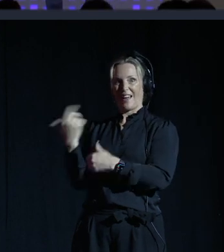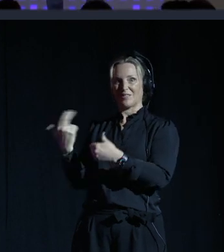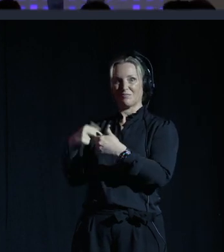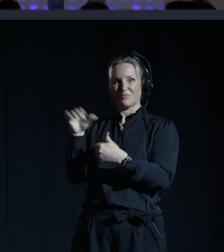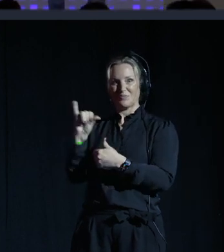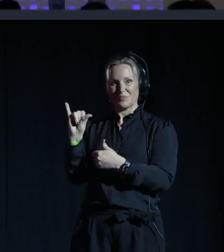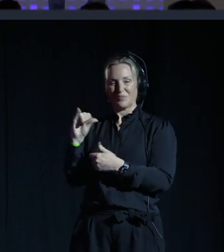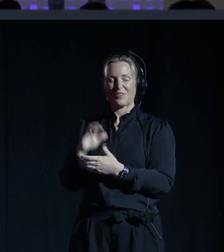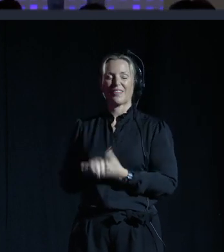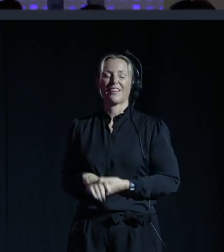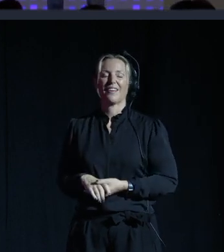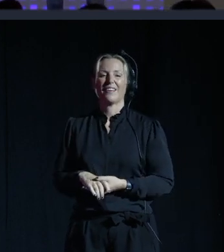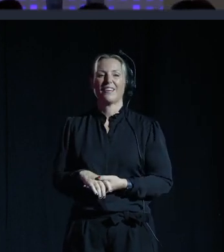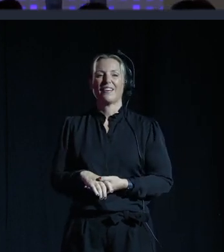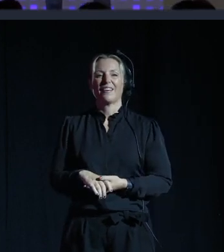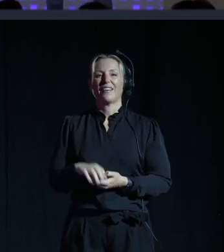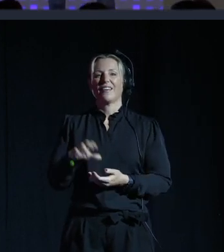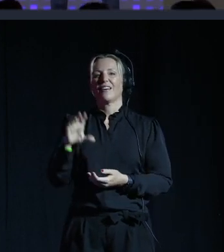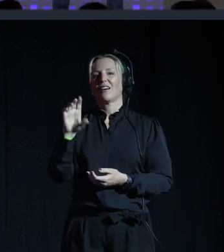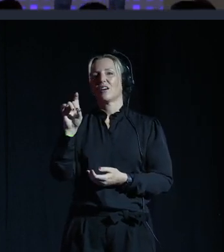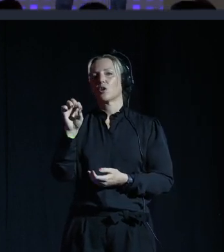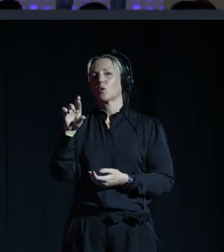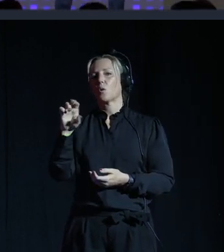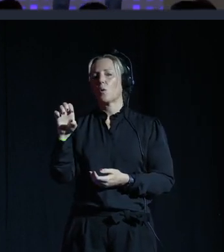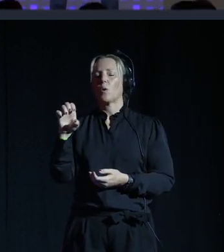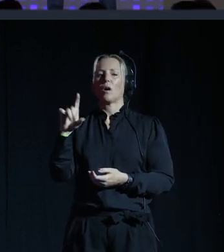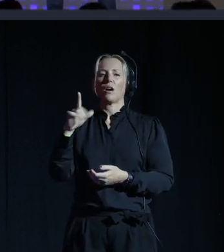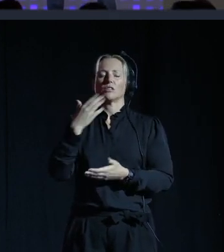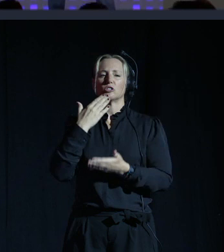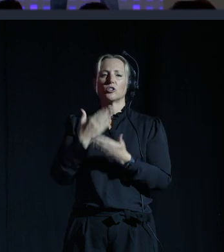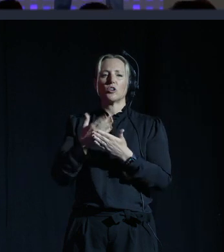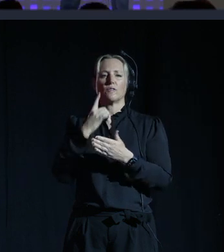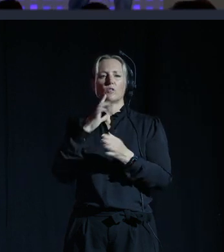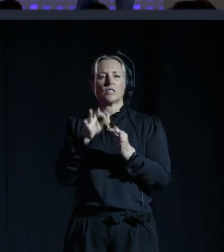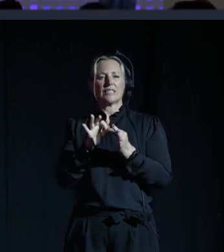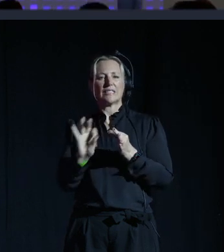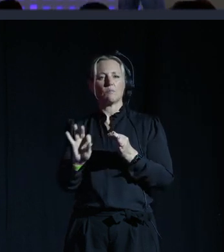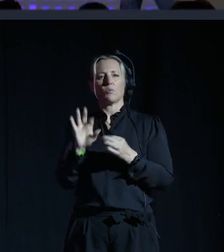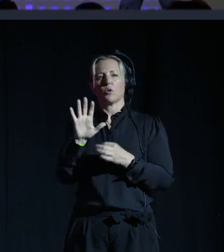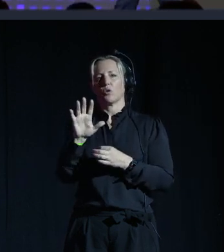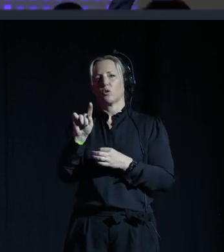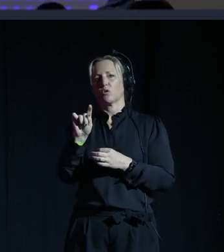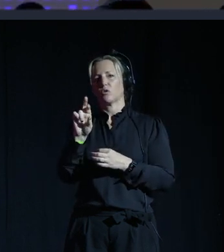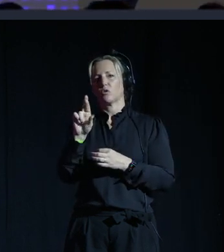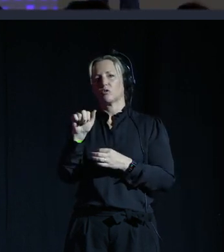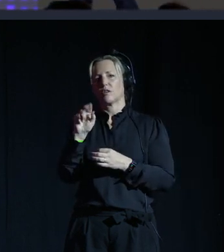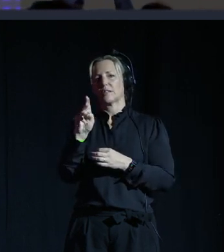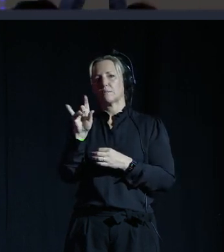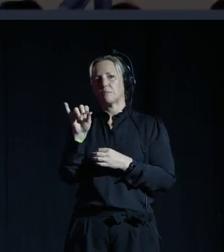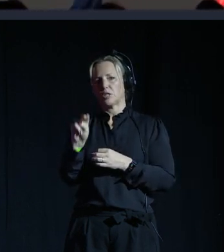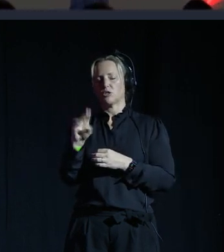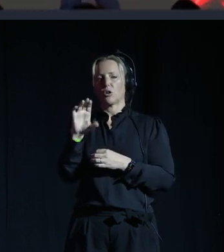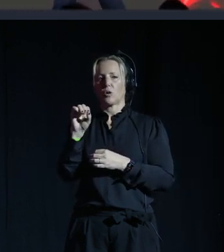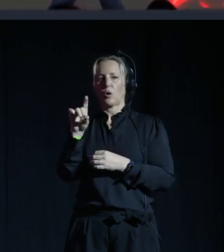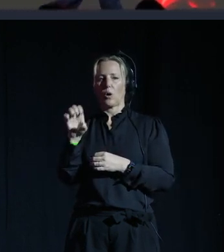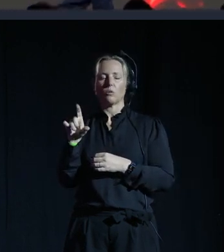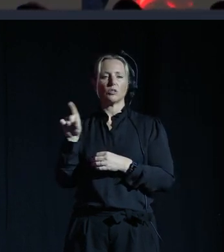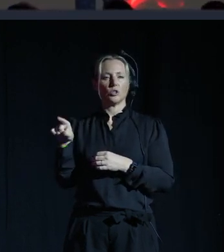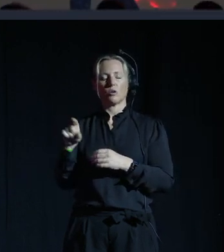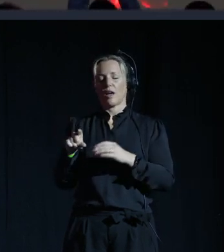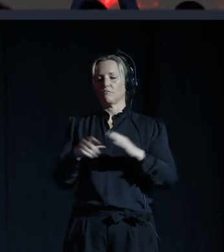really great and simple way of running your transformation code, and you can run it on a server, you can run it right on your